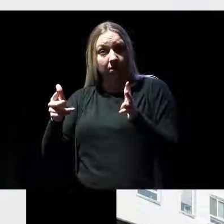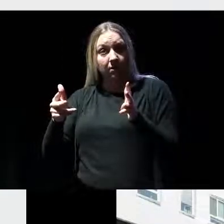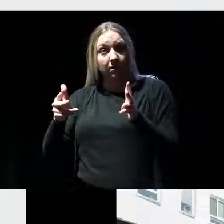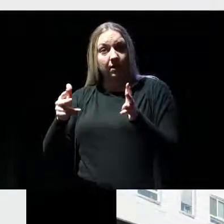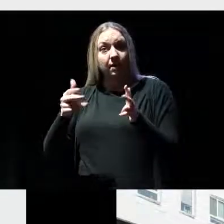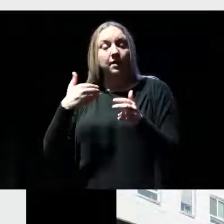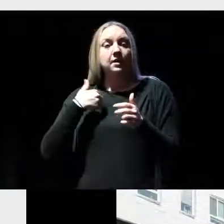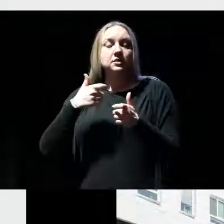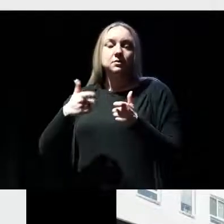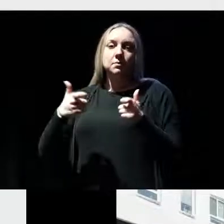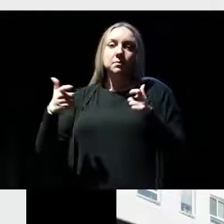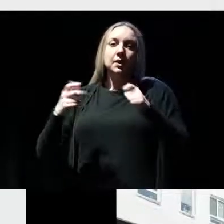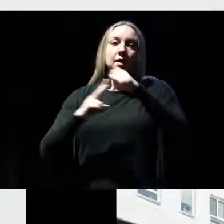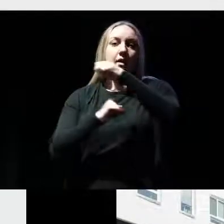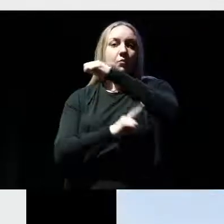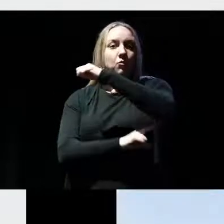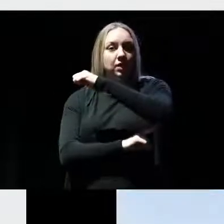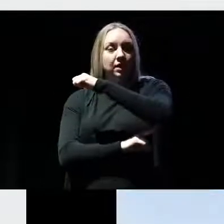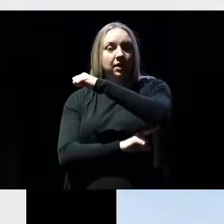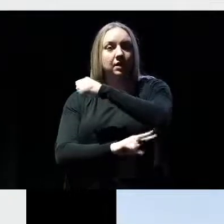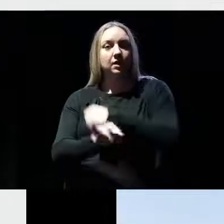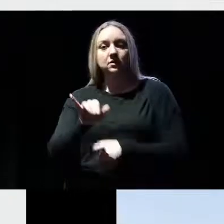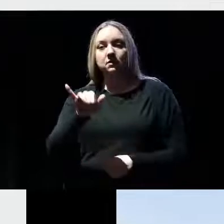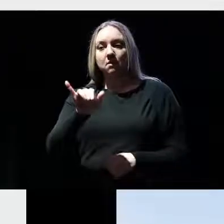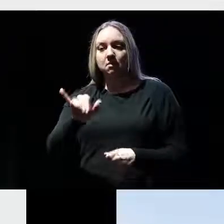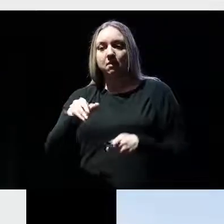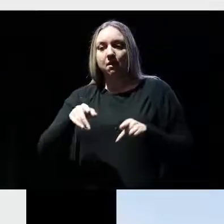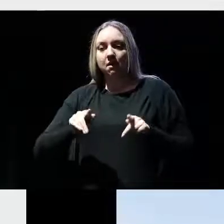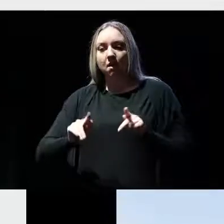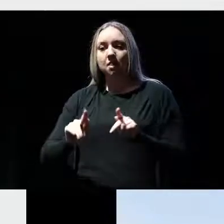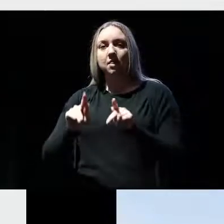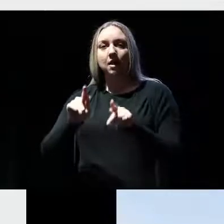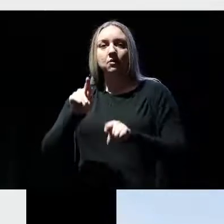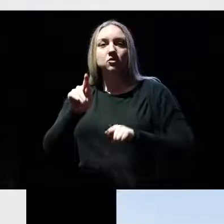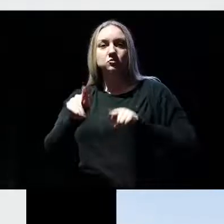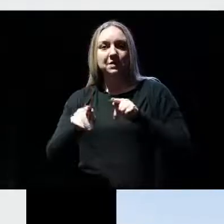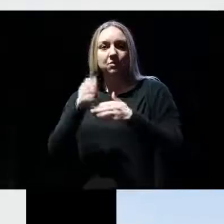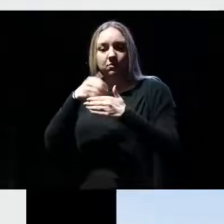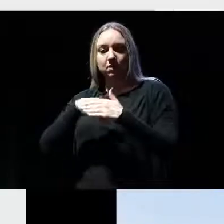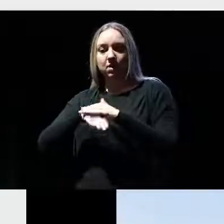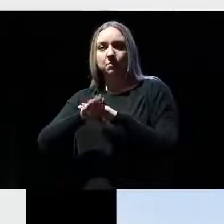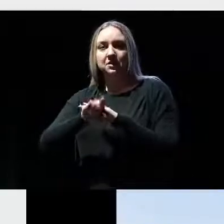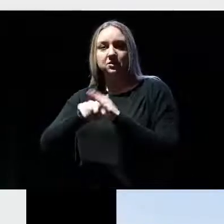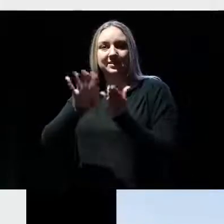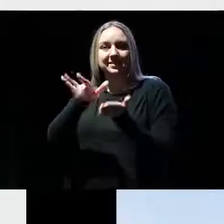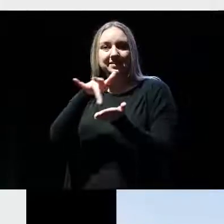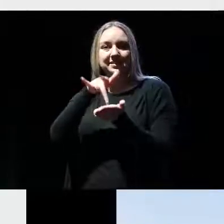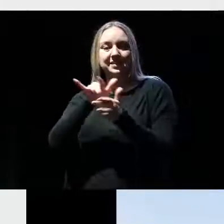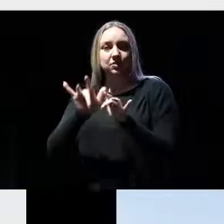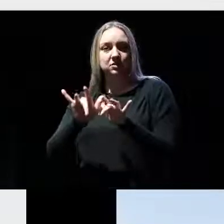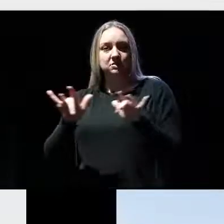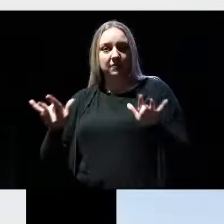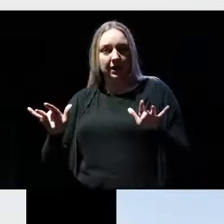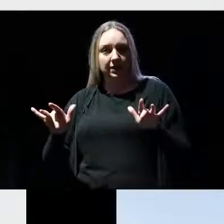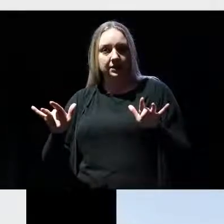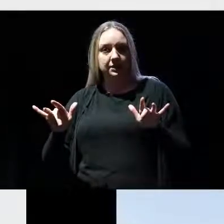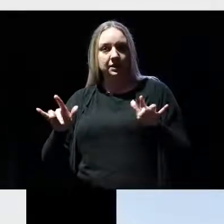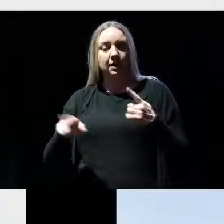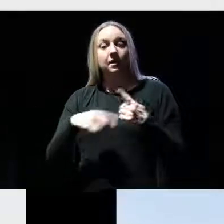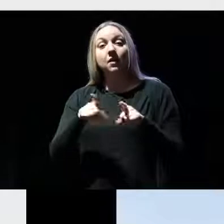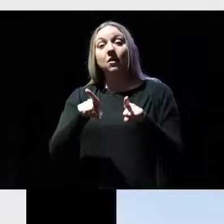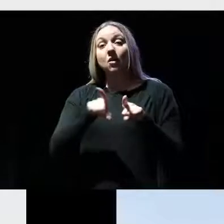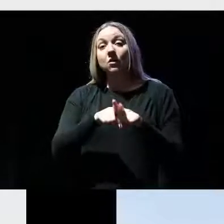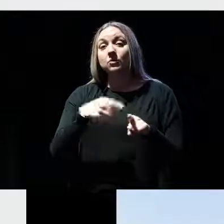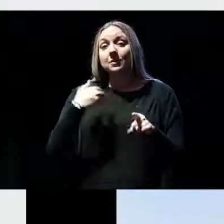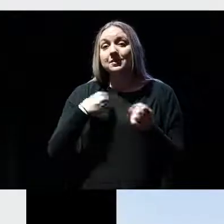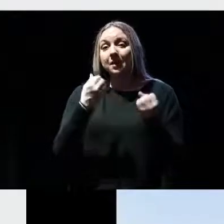large bridge, which provides a gateway into this center space of the building, which also has this